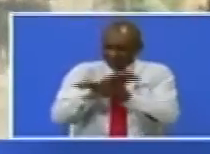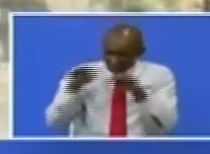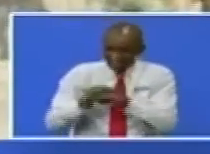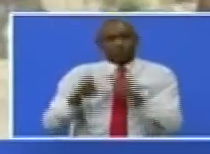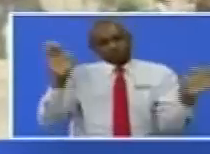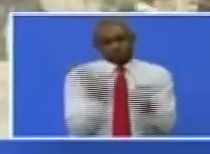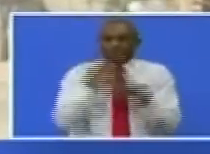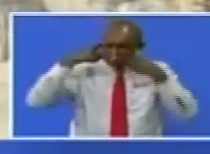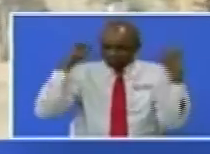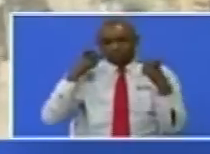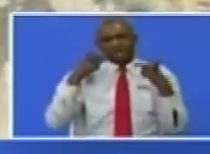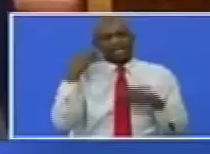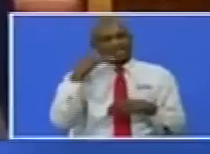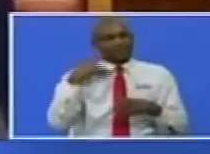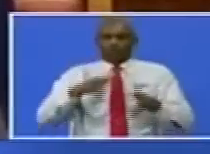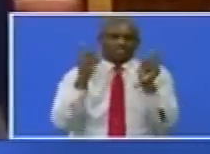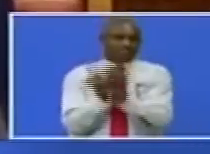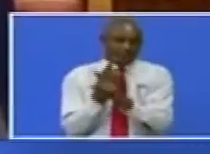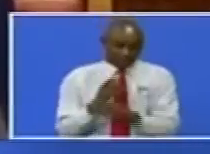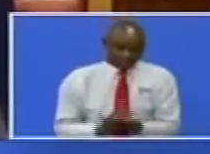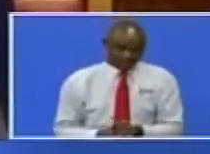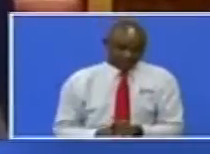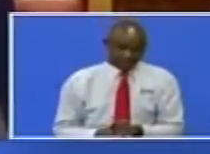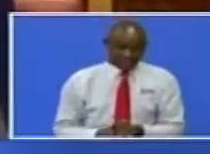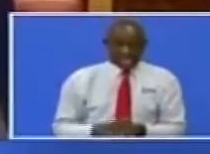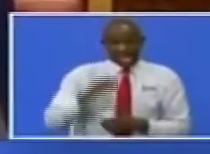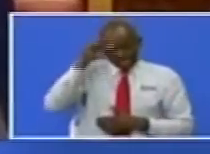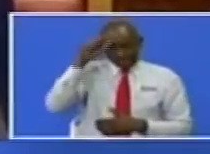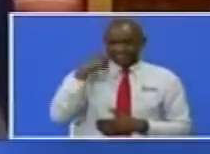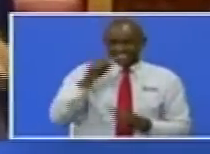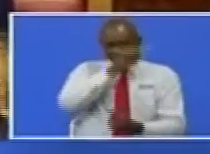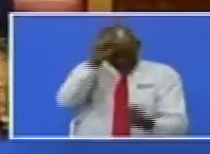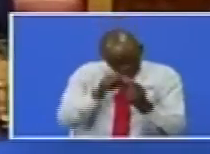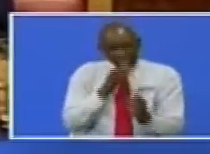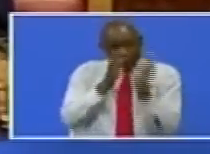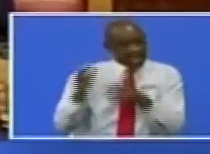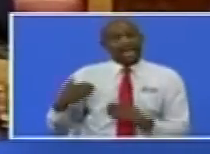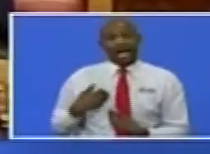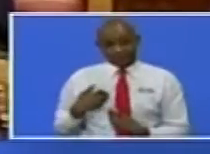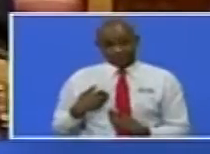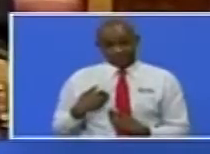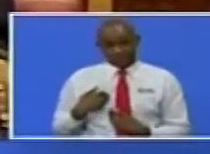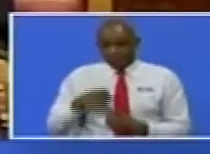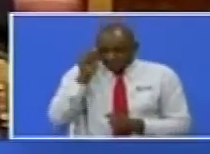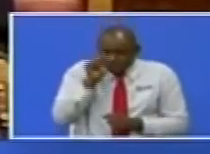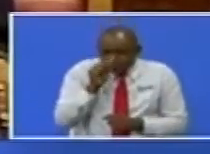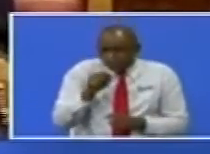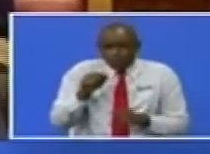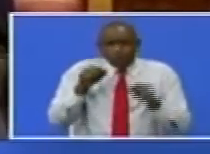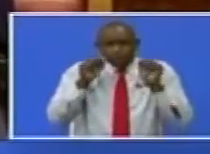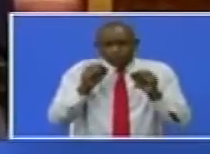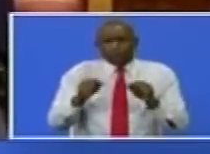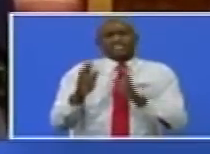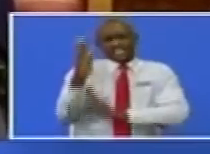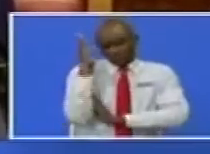terror and other criminal activities. We have implemented specific strategies that deal with our